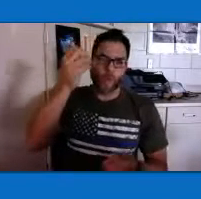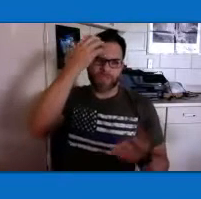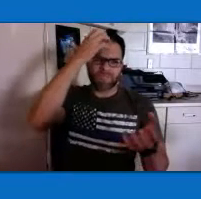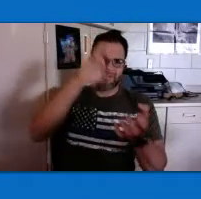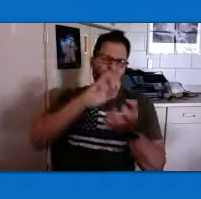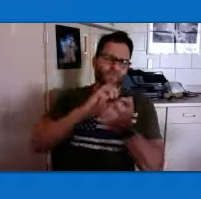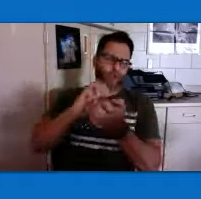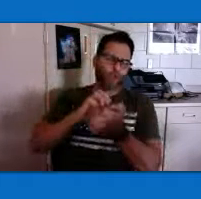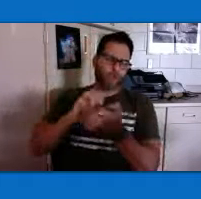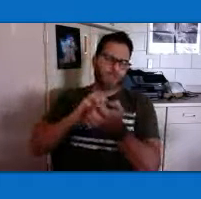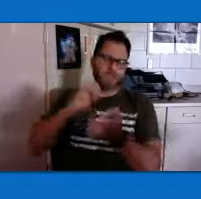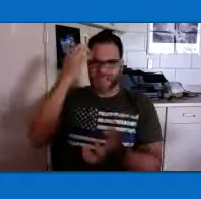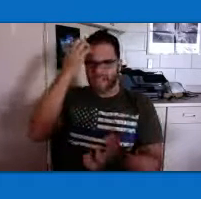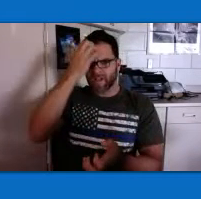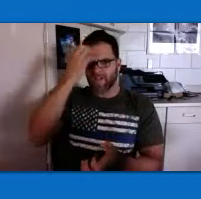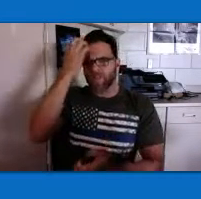or